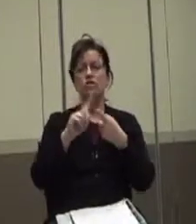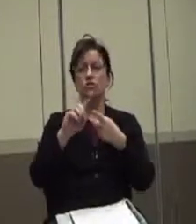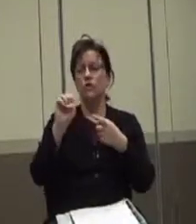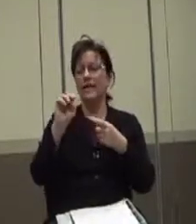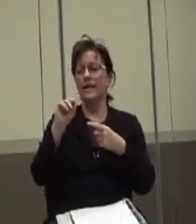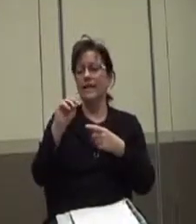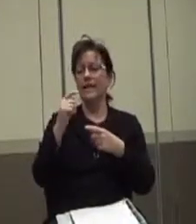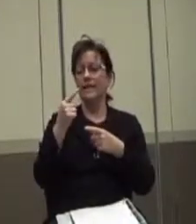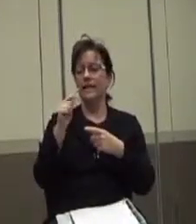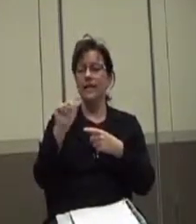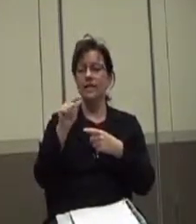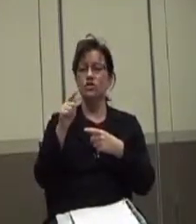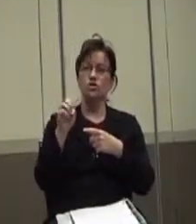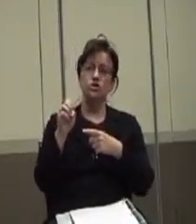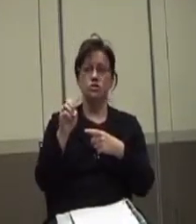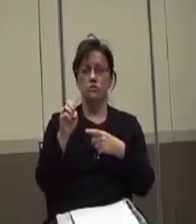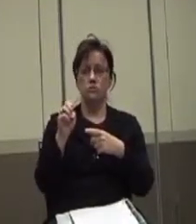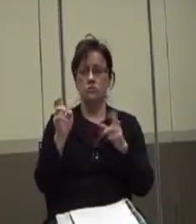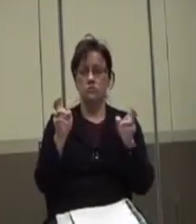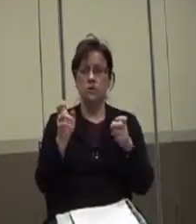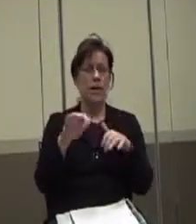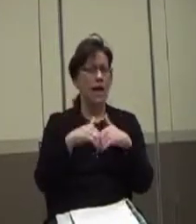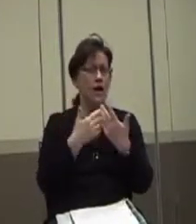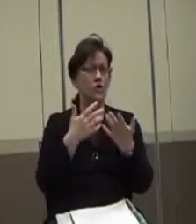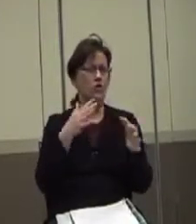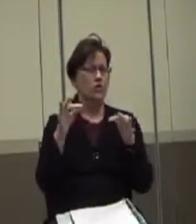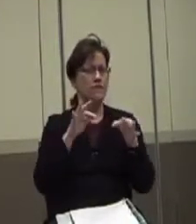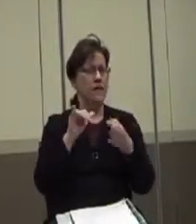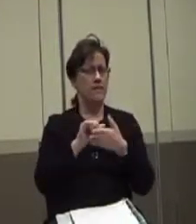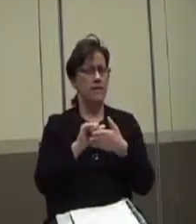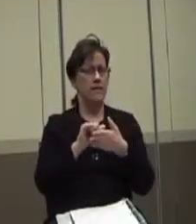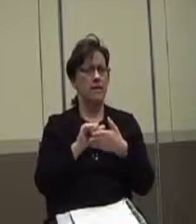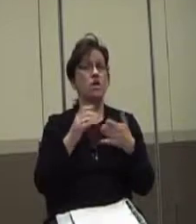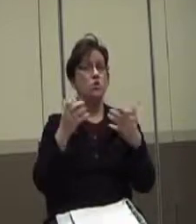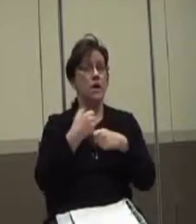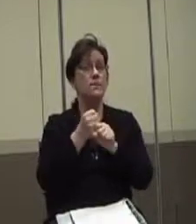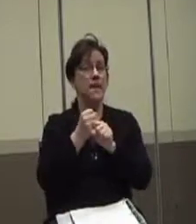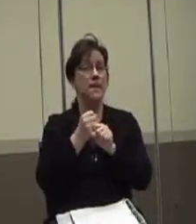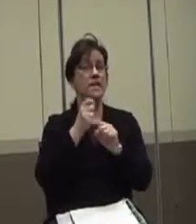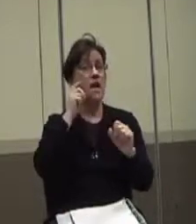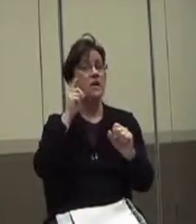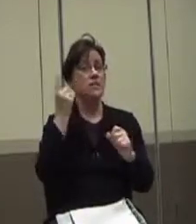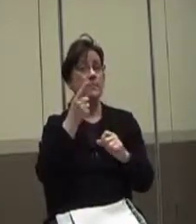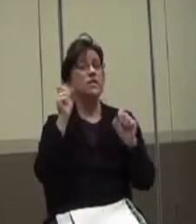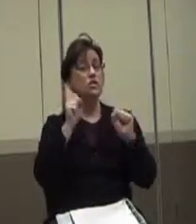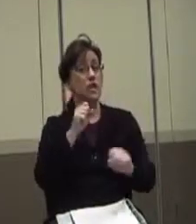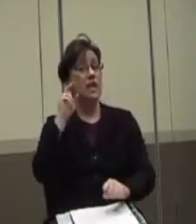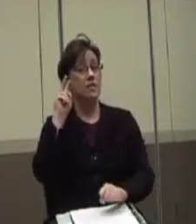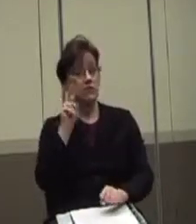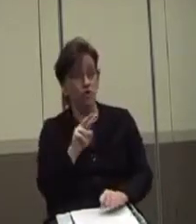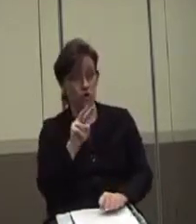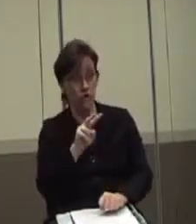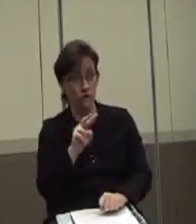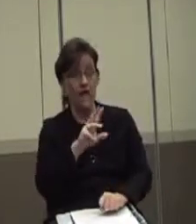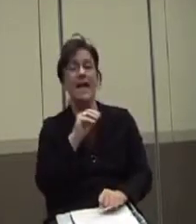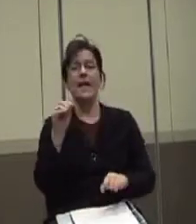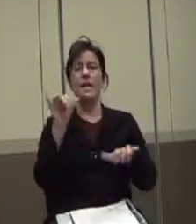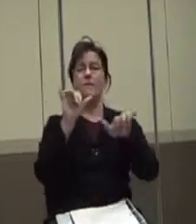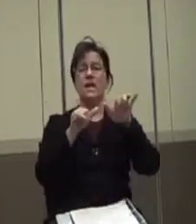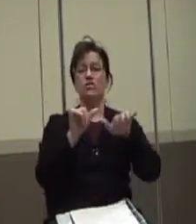What kind of factors might you want to look at in terms of how you're going to define that? You want to make it observable and measurable. So what kind of things come into play there?